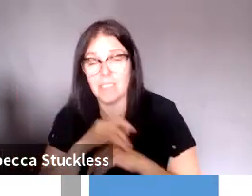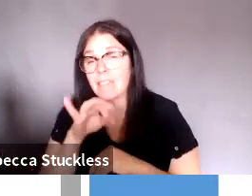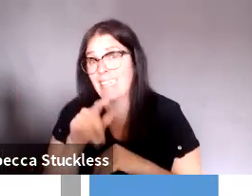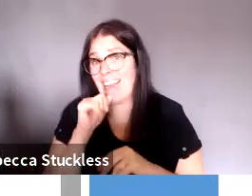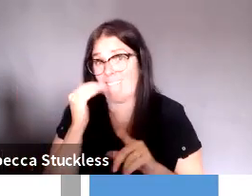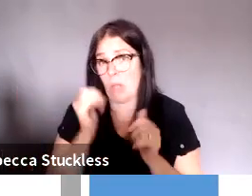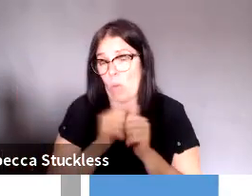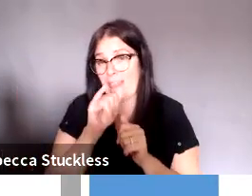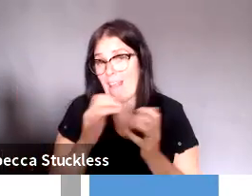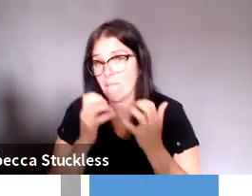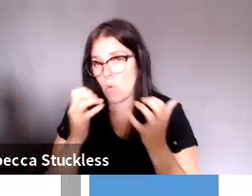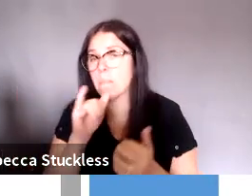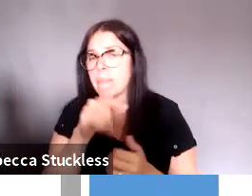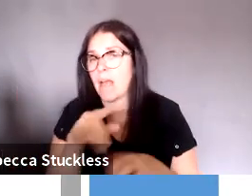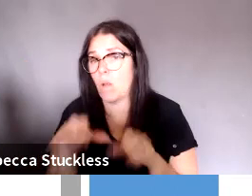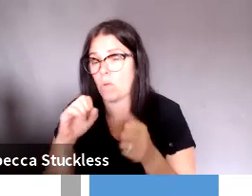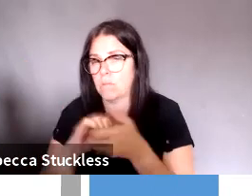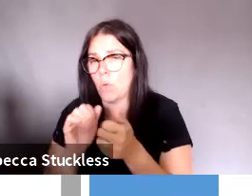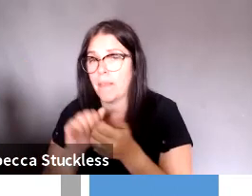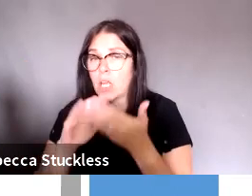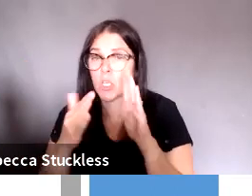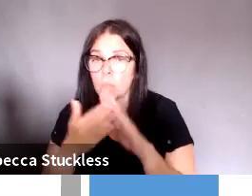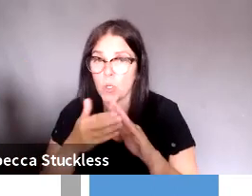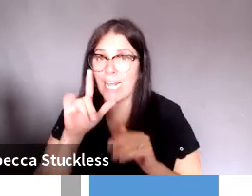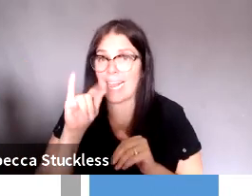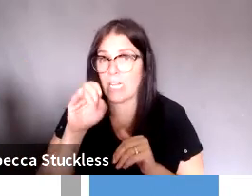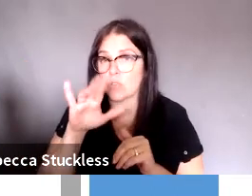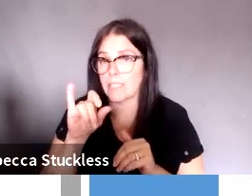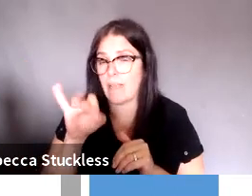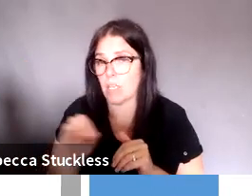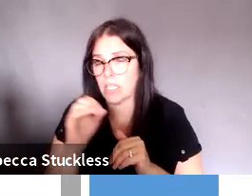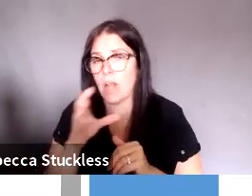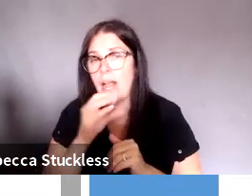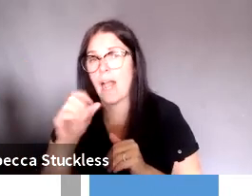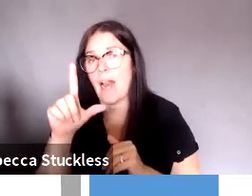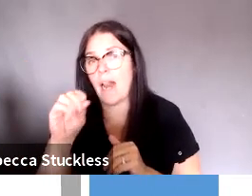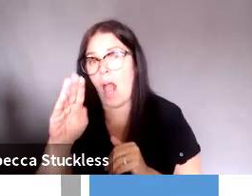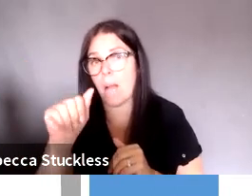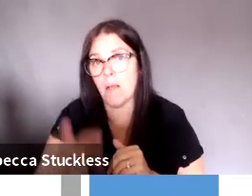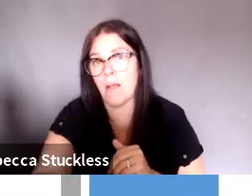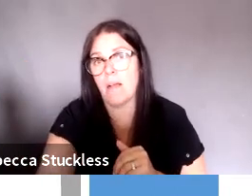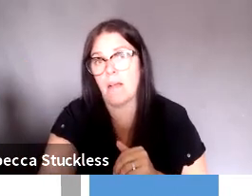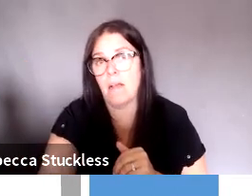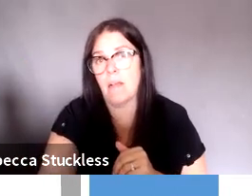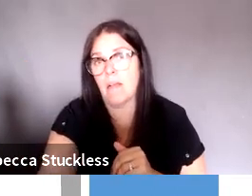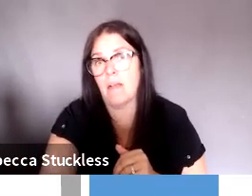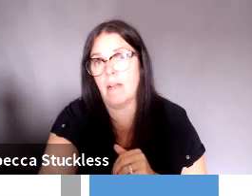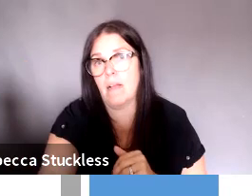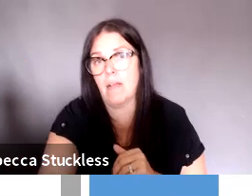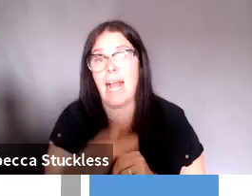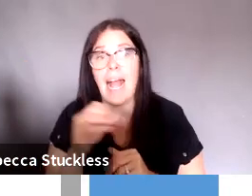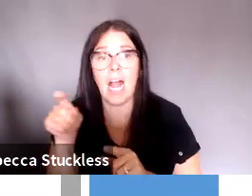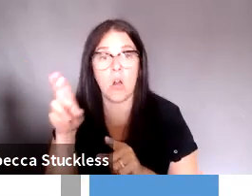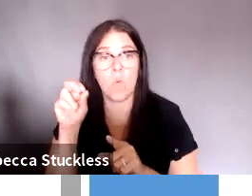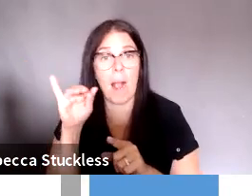hosted jointly by Community Literacy of Ontario and Laubach Literacy. And Robin, who would have been presenting to you today,